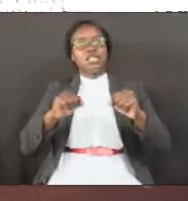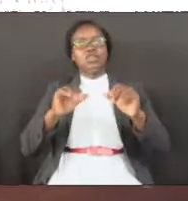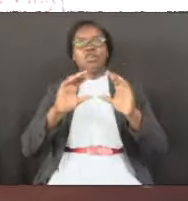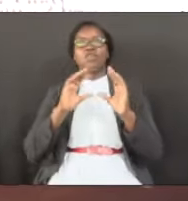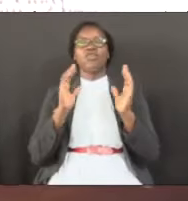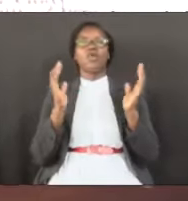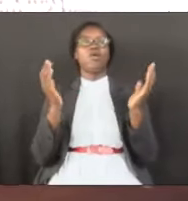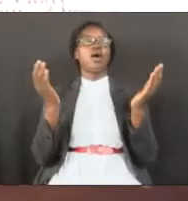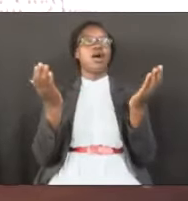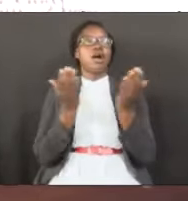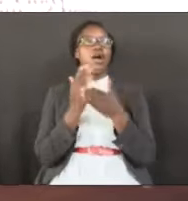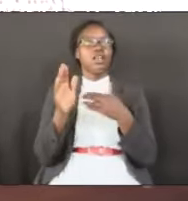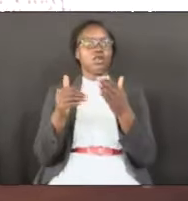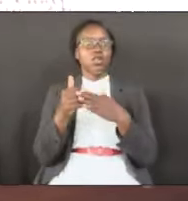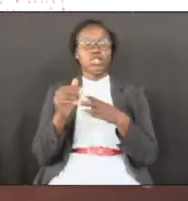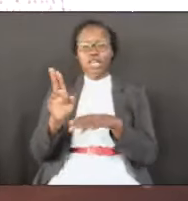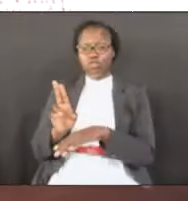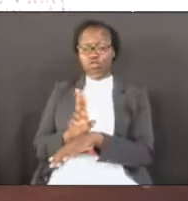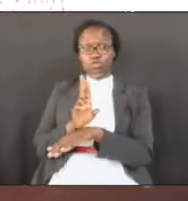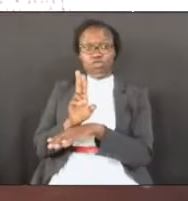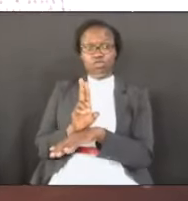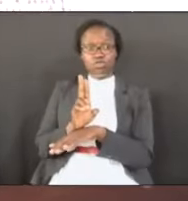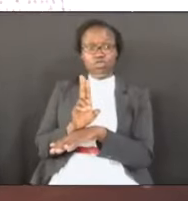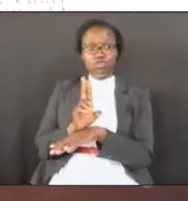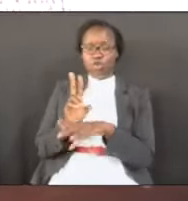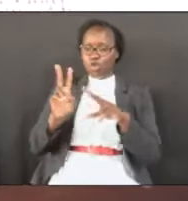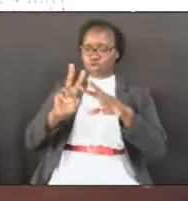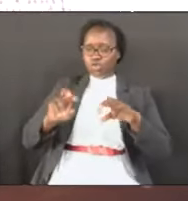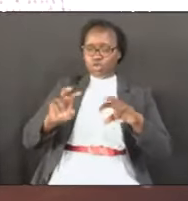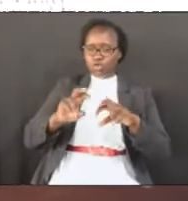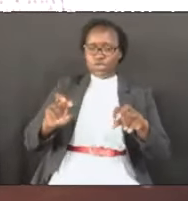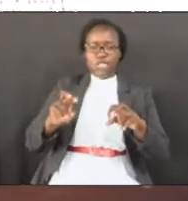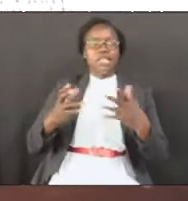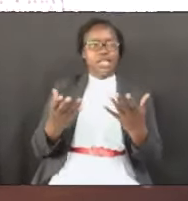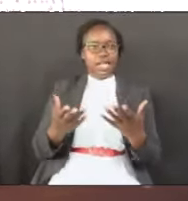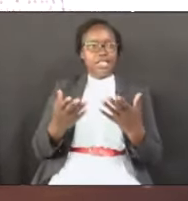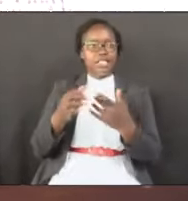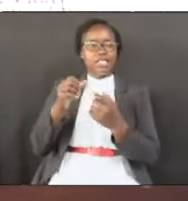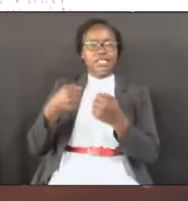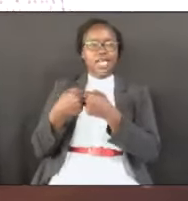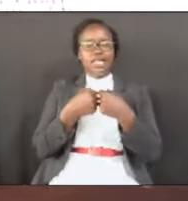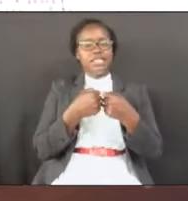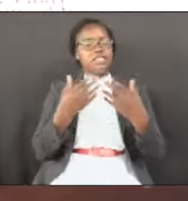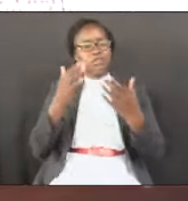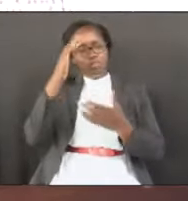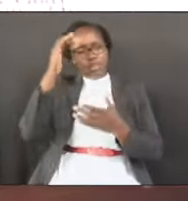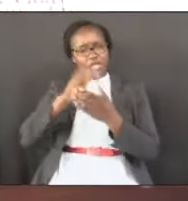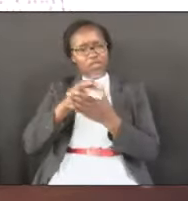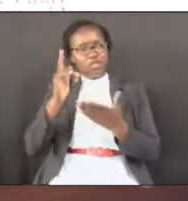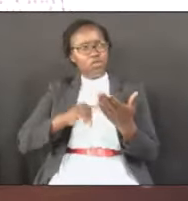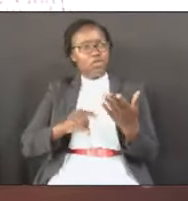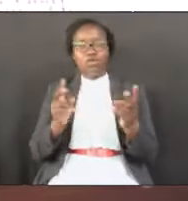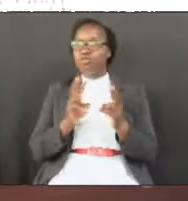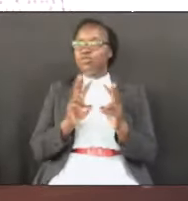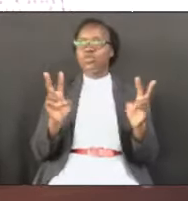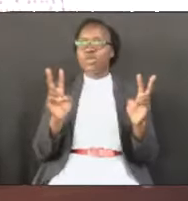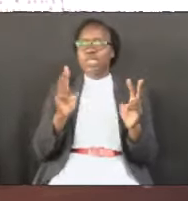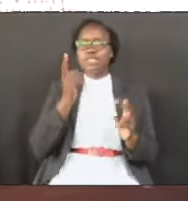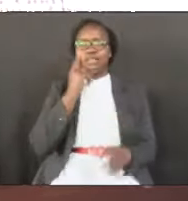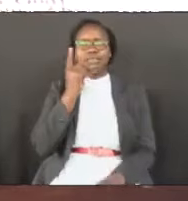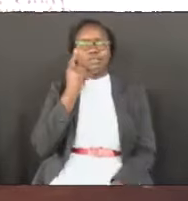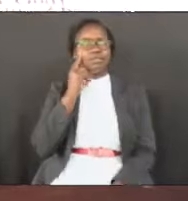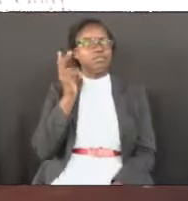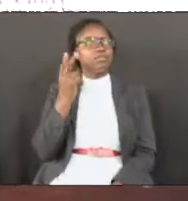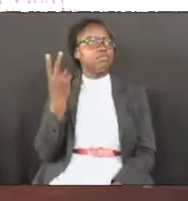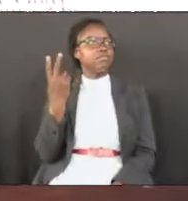being used to speak and to challenge believers is, as you can see, I discovered there's a very